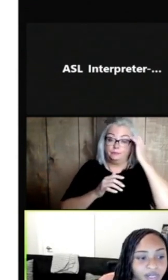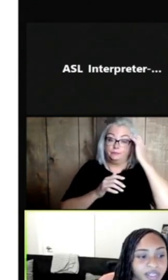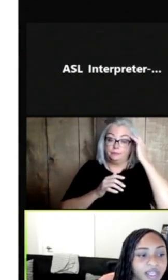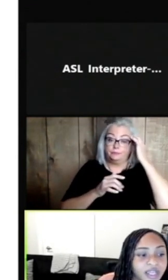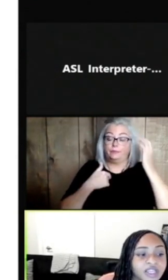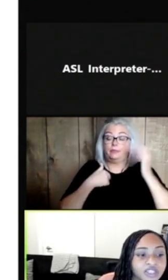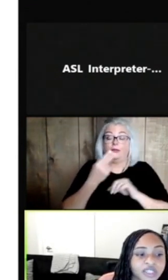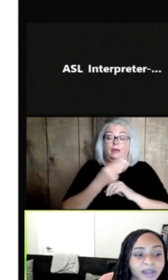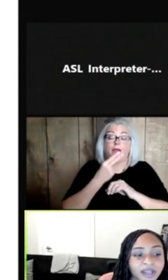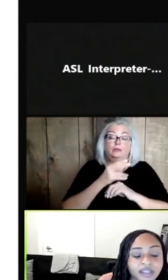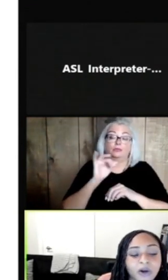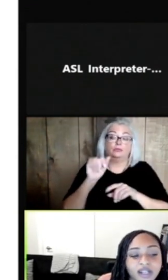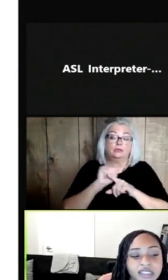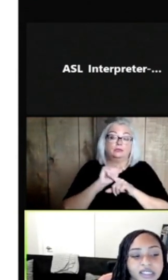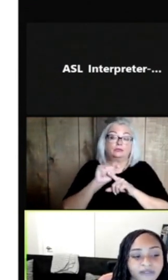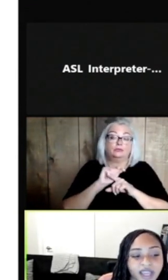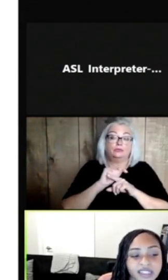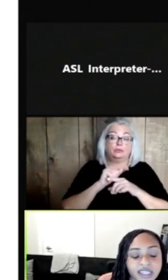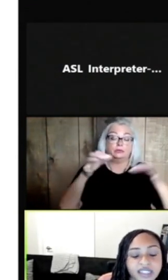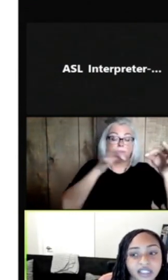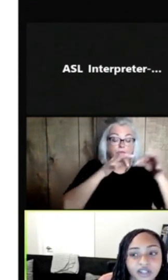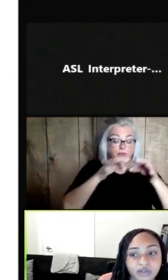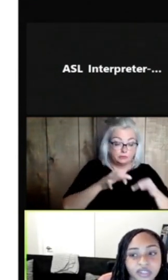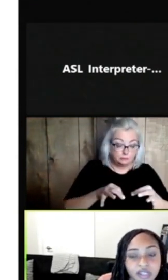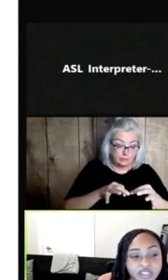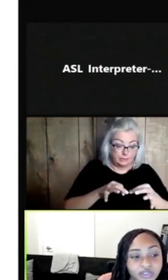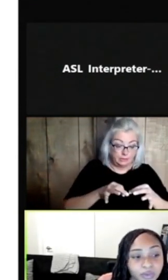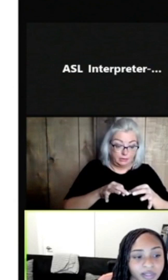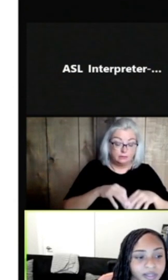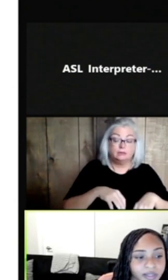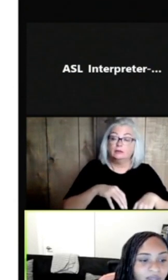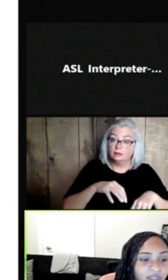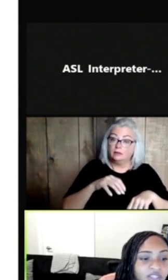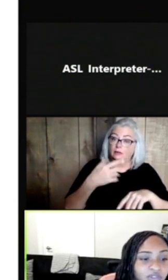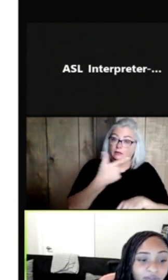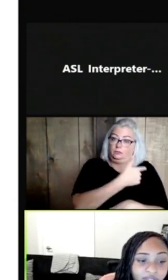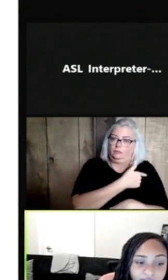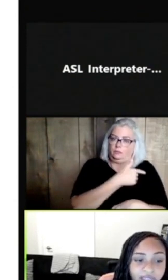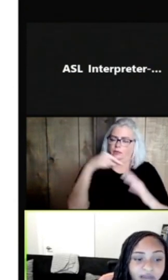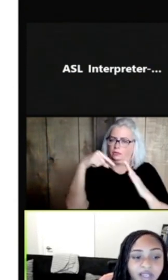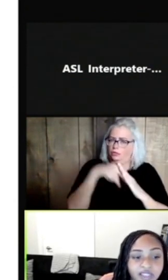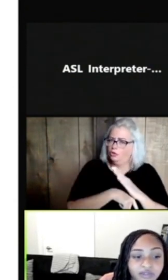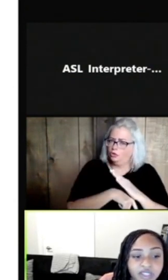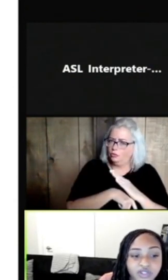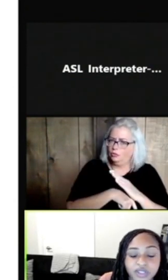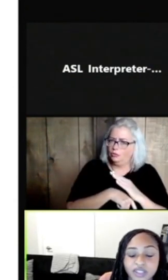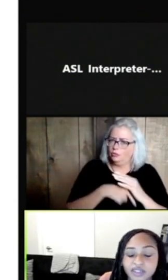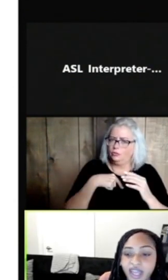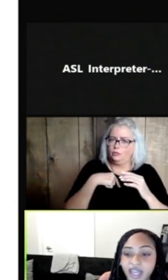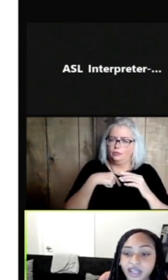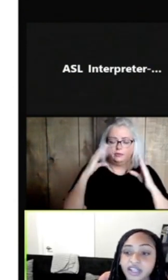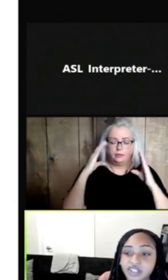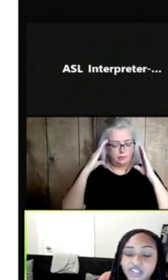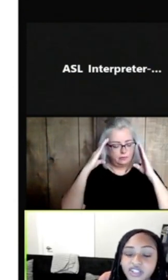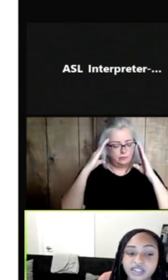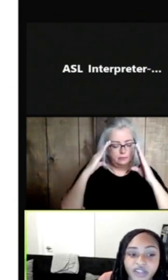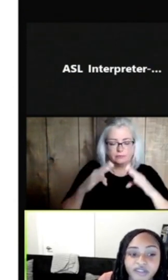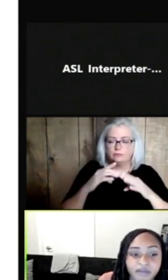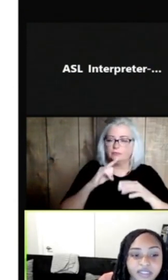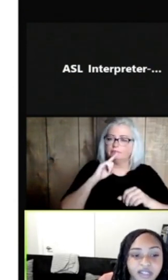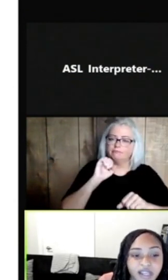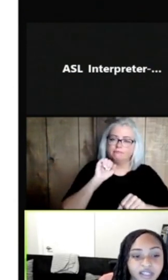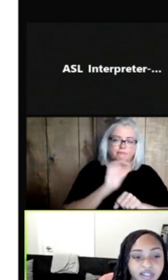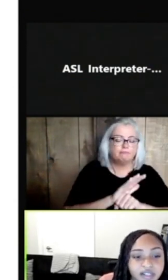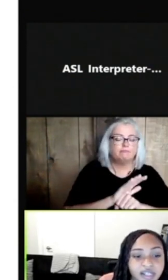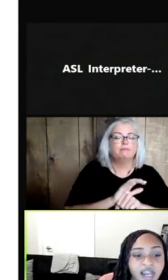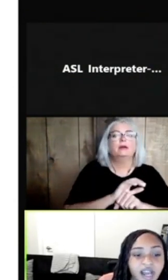additional training to explain the COVID-19 vaccines and clinical studies thoroughly. So I've dedicated myself to doing just that. In addition to the faith